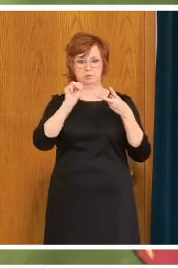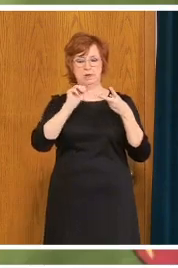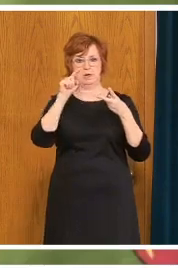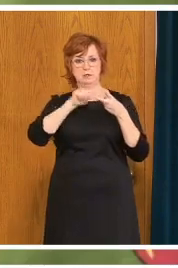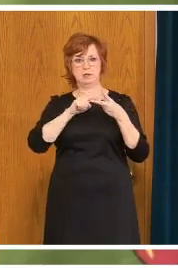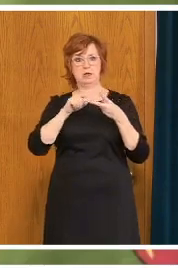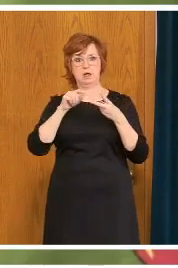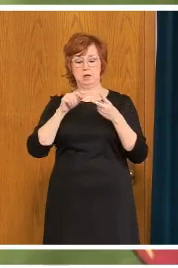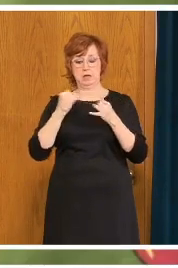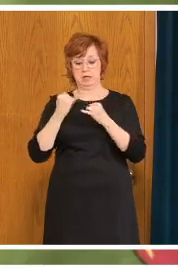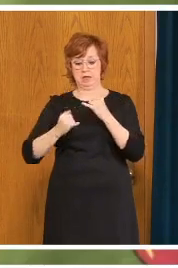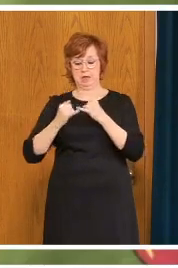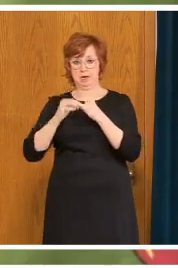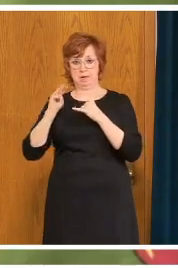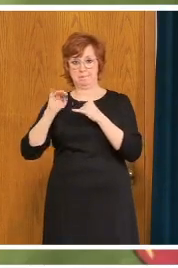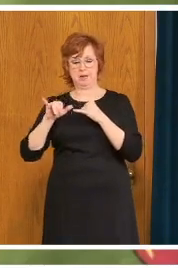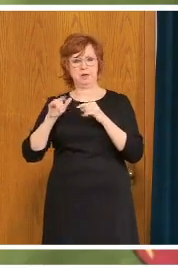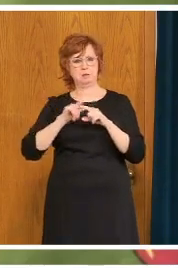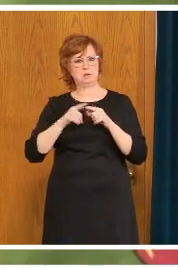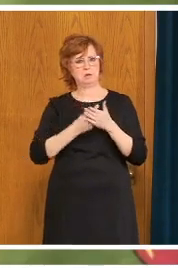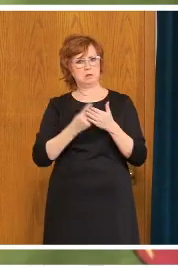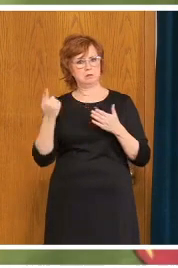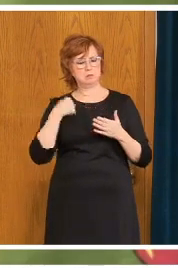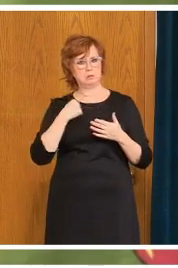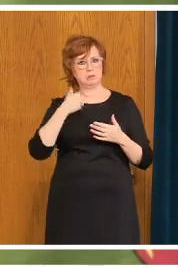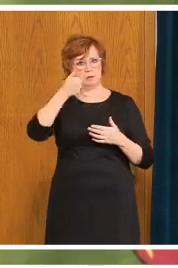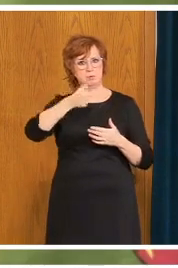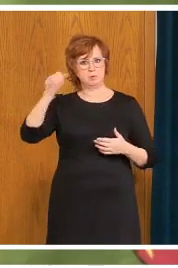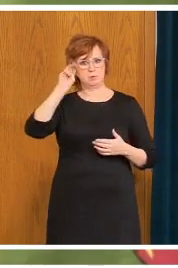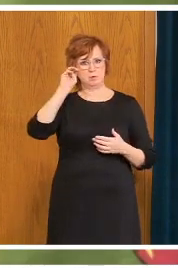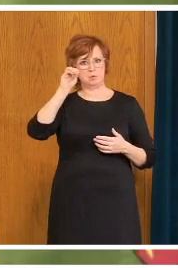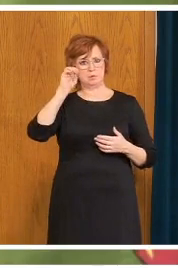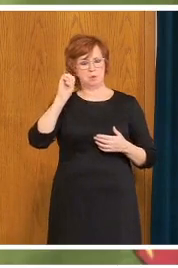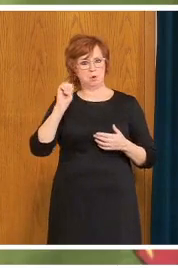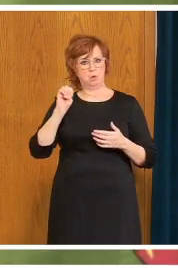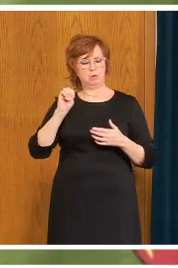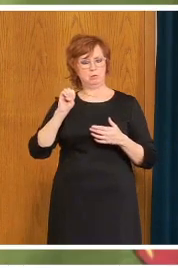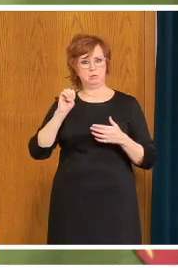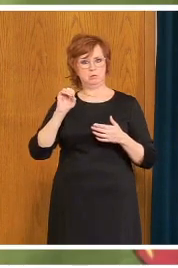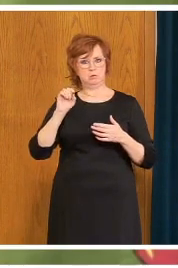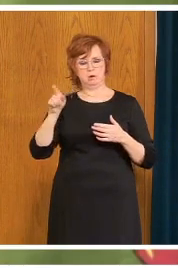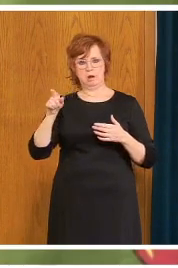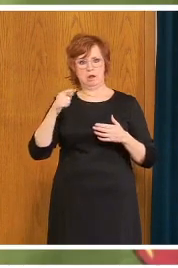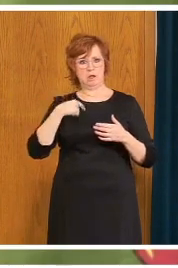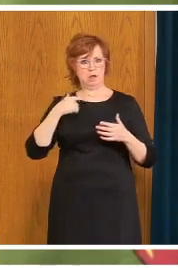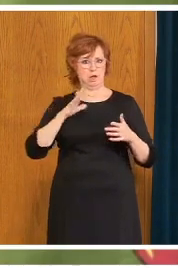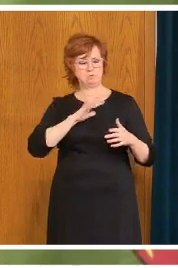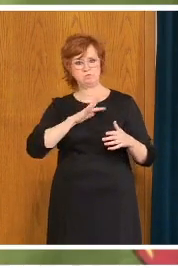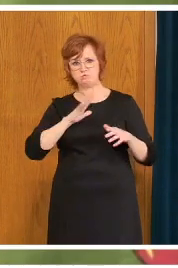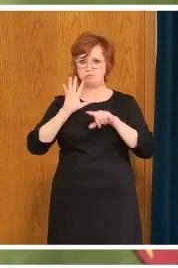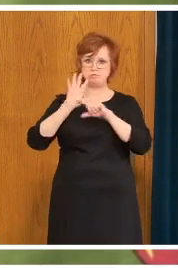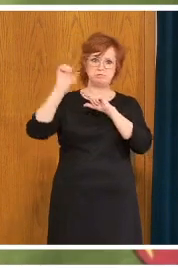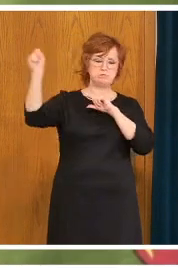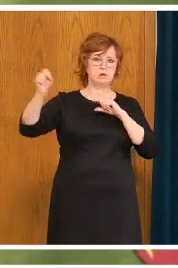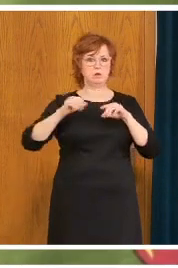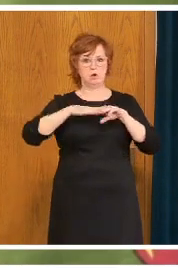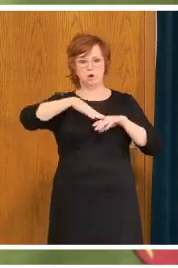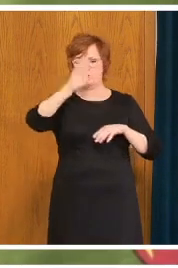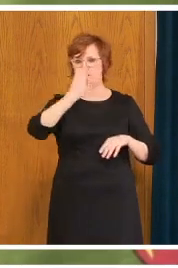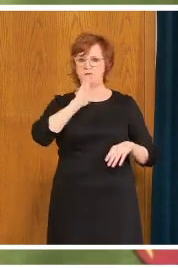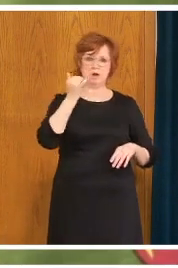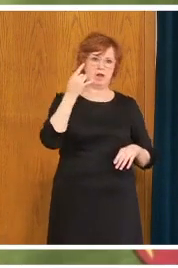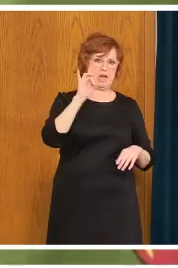May. Last week, Premier Moe gave a very ambitious timeline for everyone over the age of 18